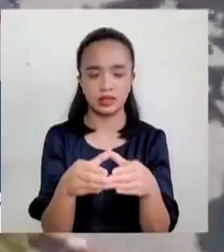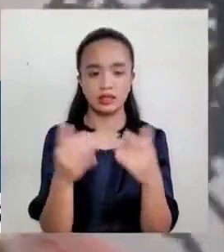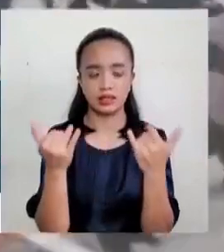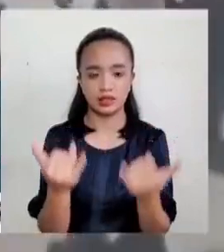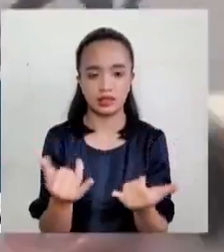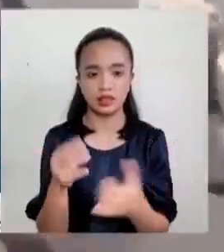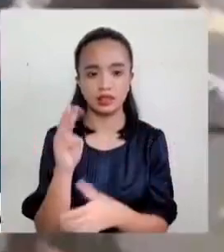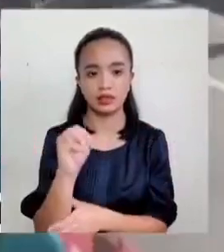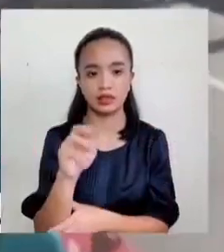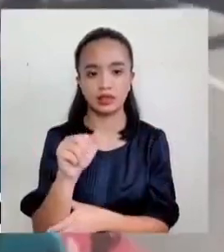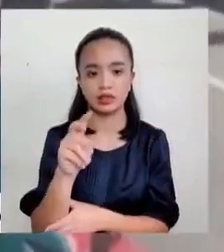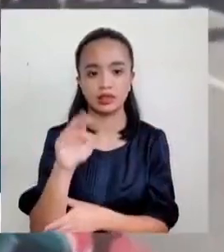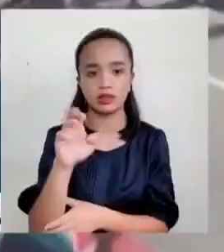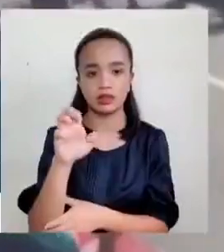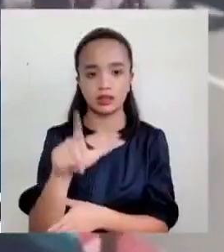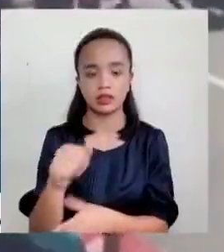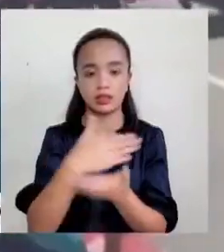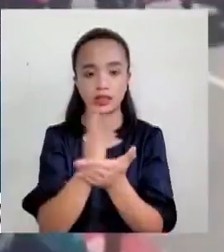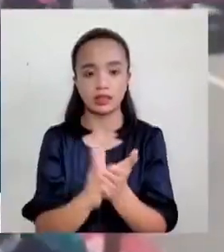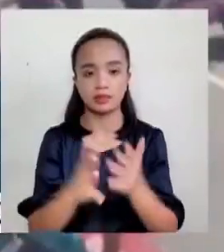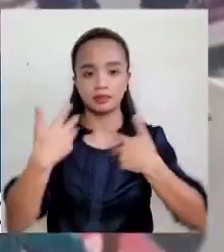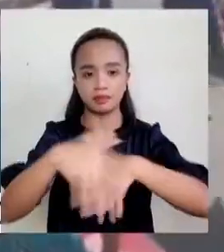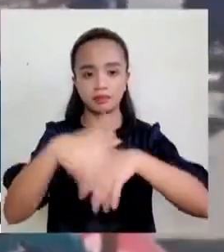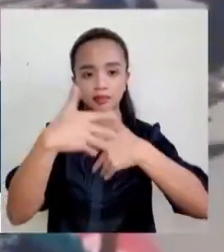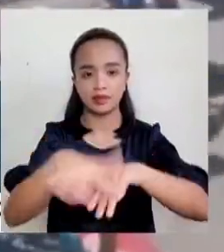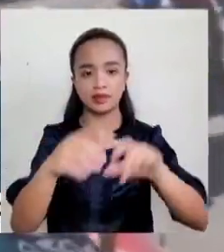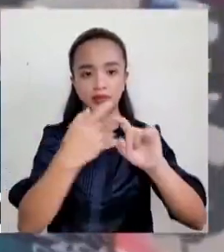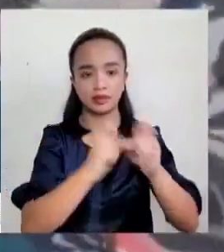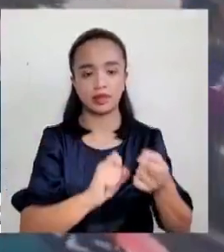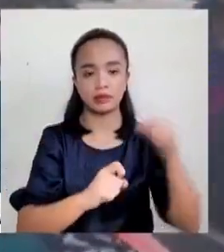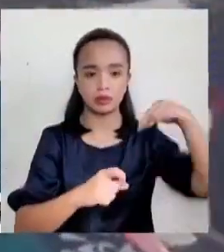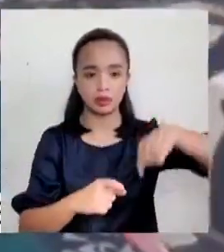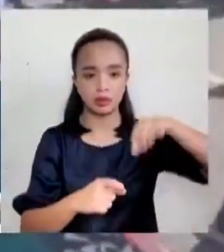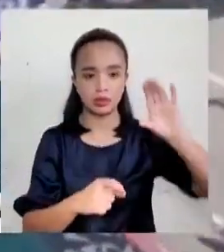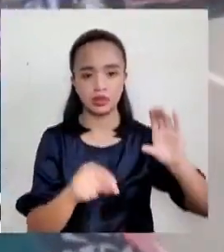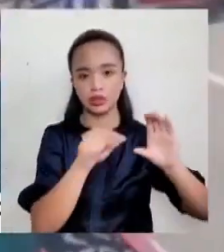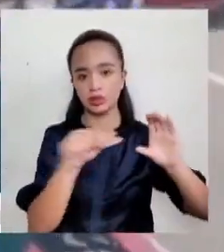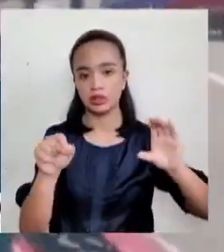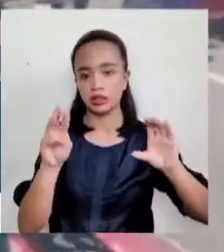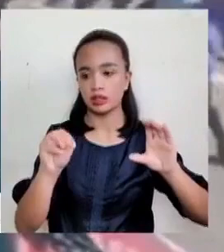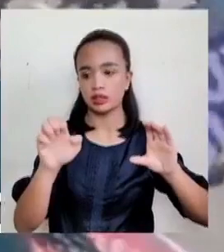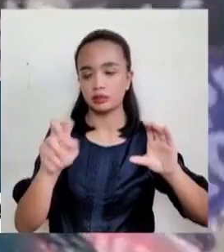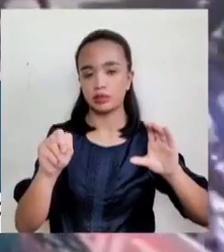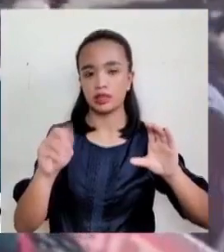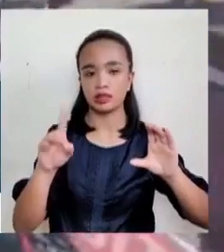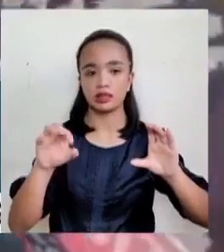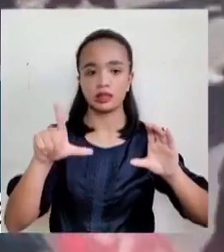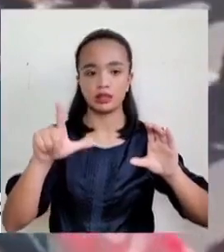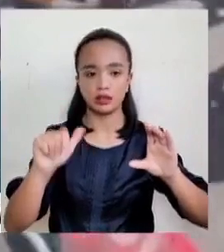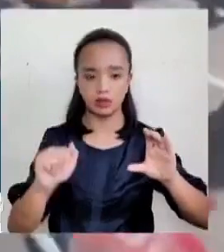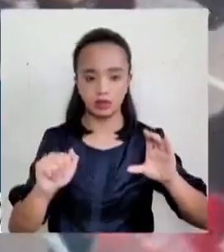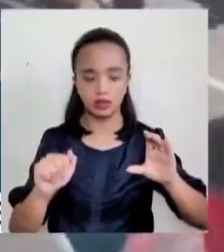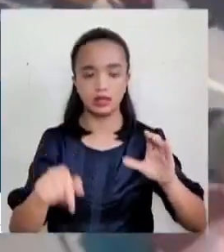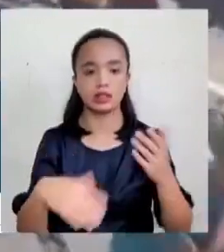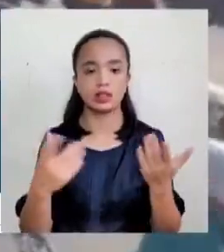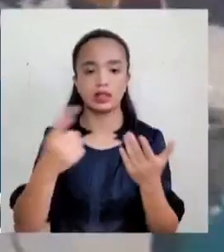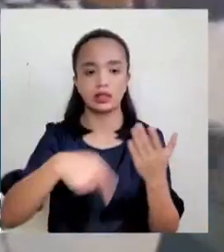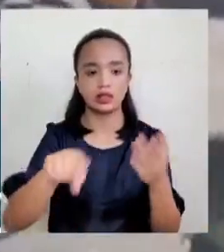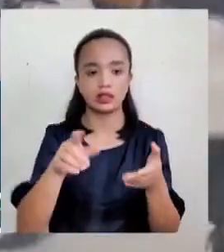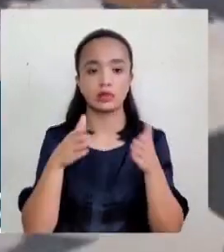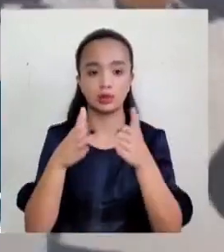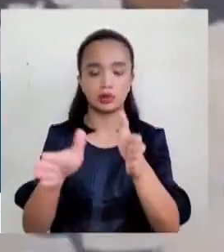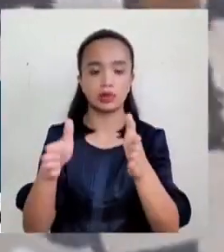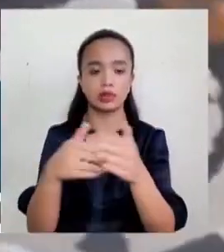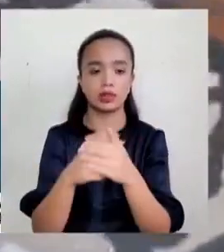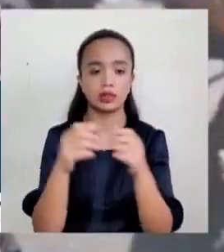Wednesday. Piston marched this morning from Welcome Rotonda in Quezon City to Mendiola Street in Manila, or the road leading to Malacañang, and they merged